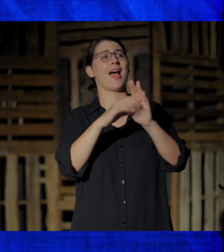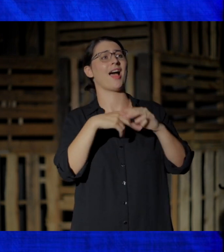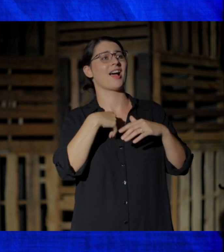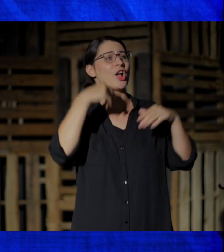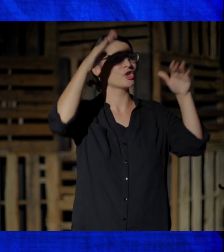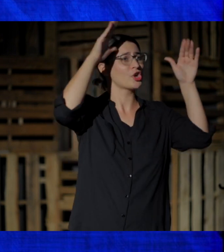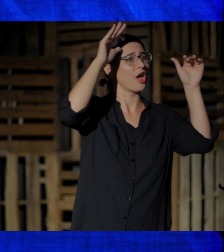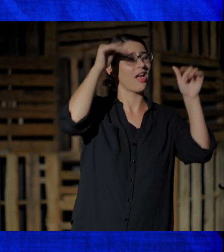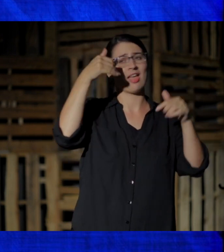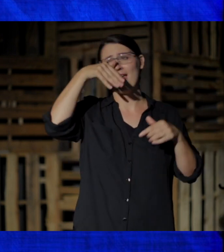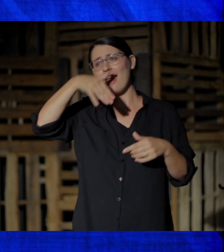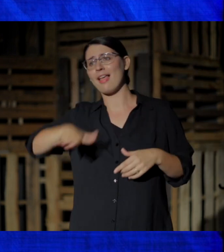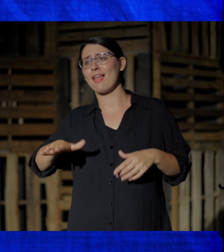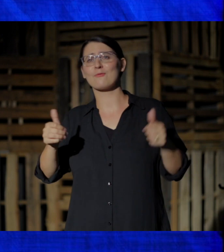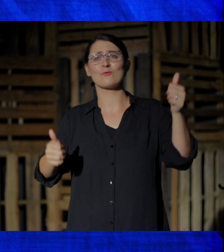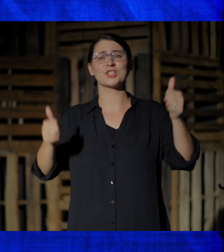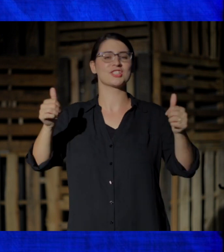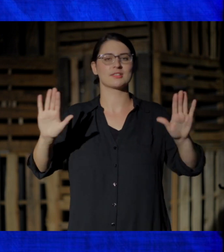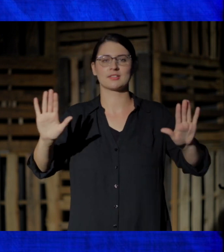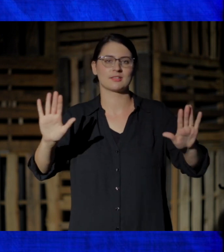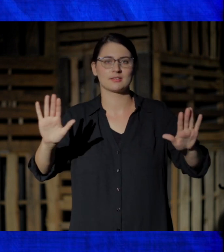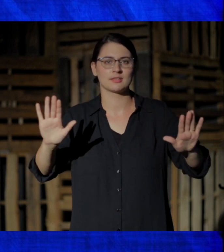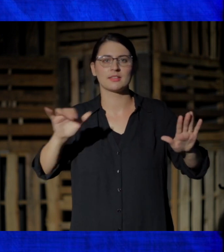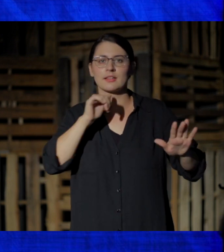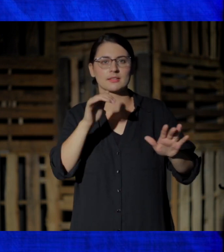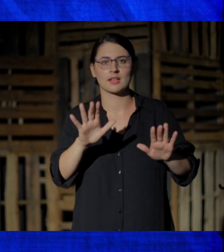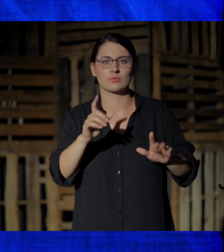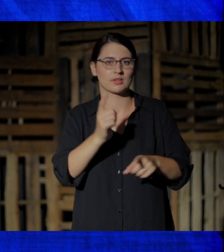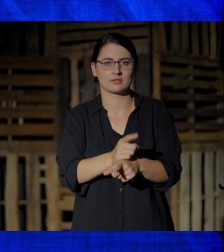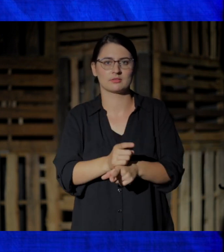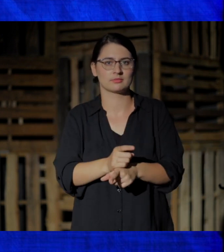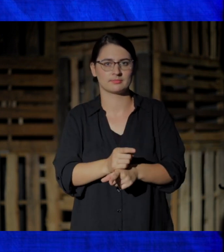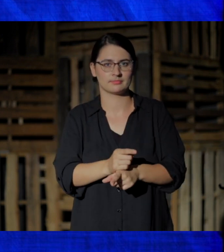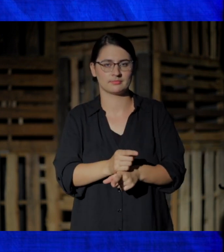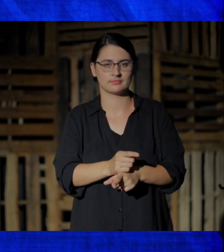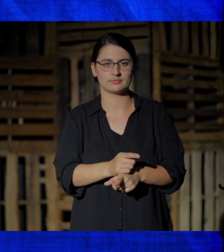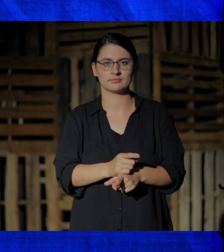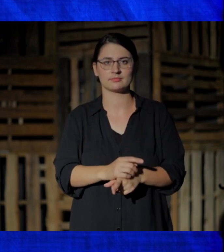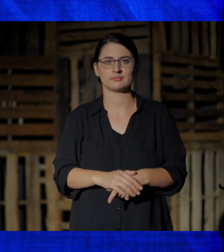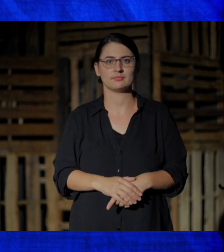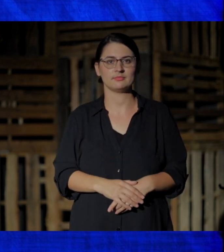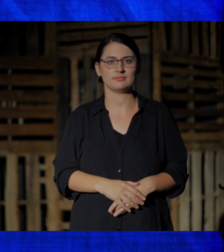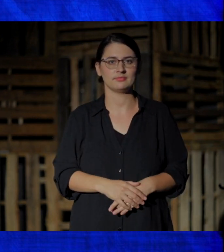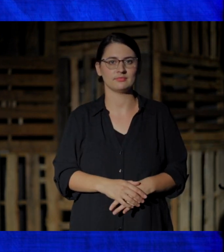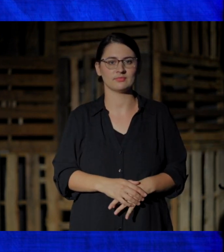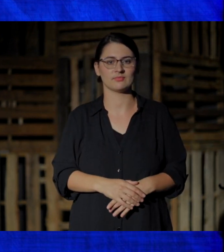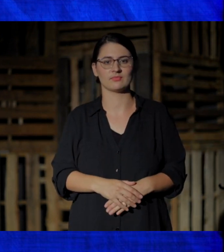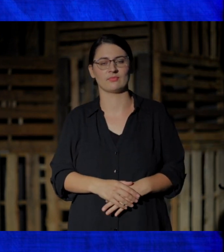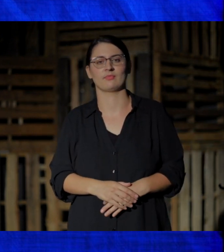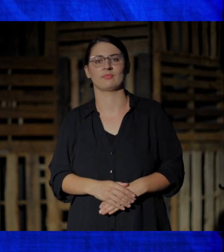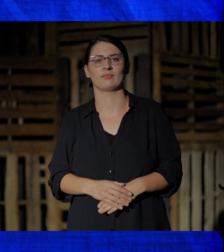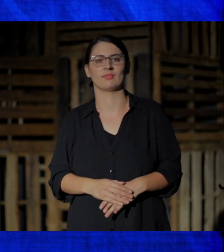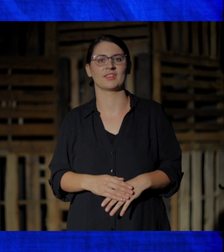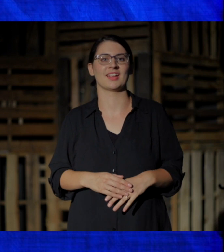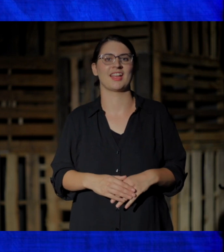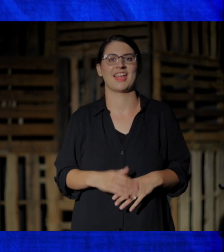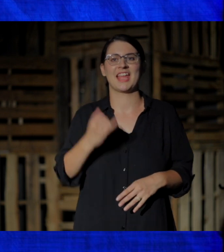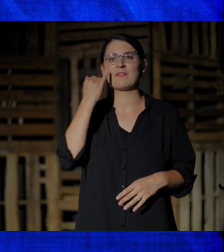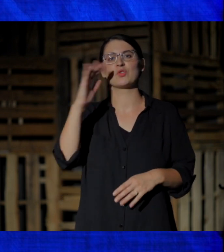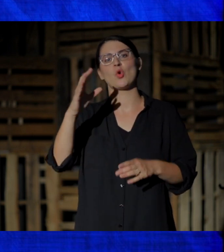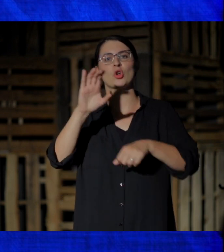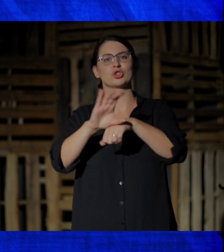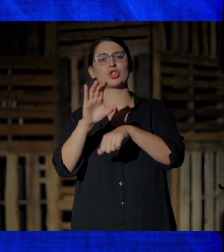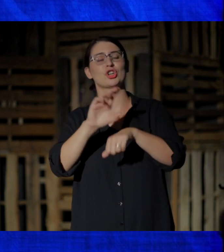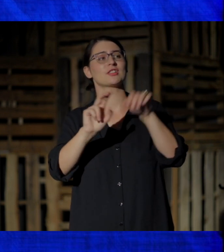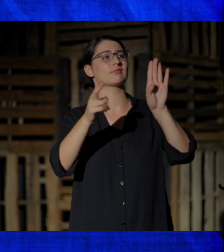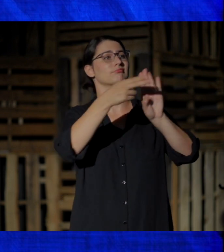If your church is marked by the favored last names of the people in the church, y'all know what I'm talking about if you grew up in